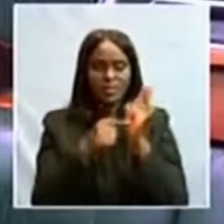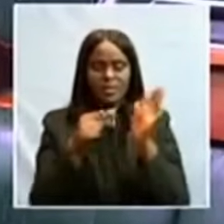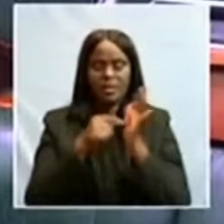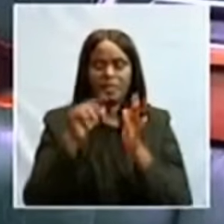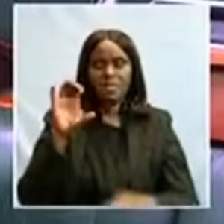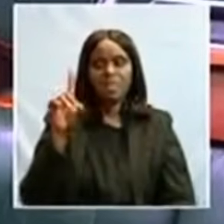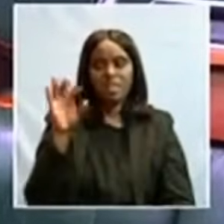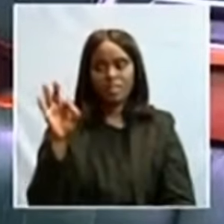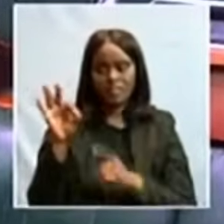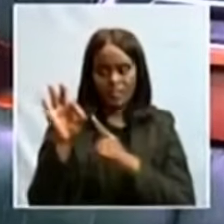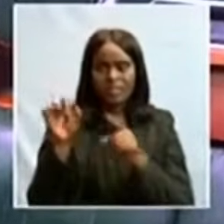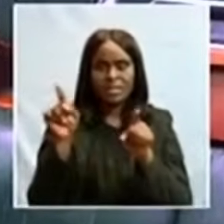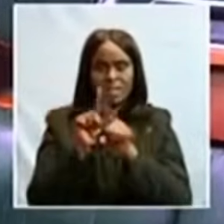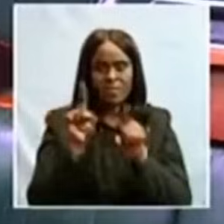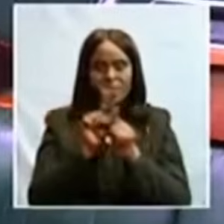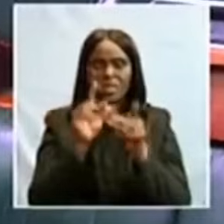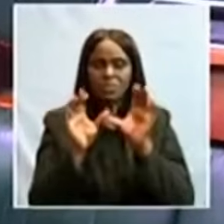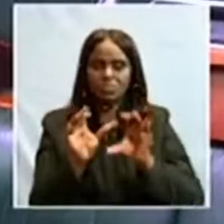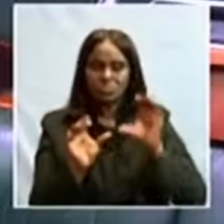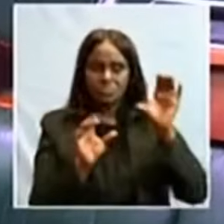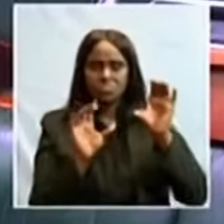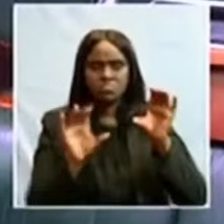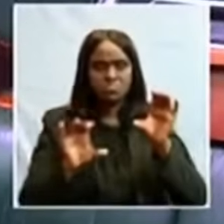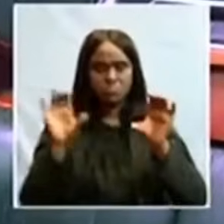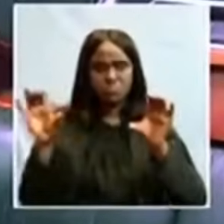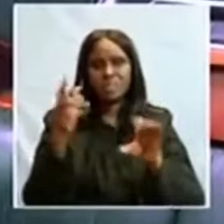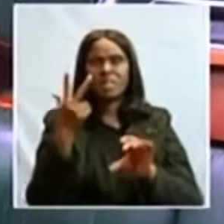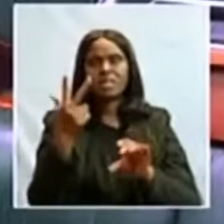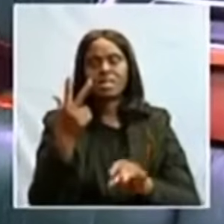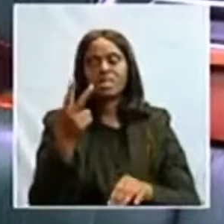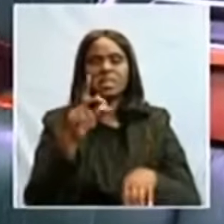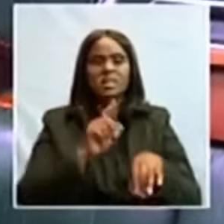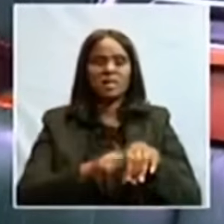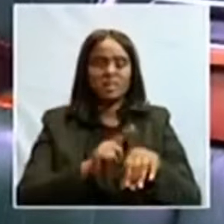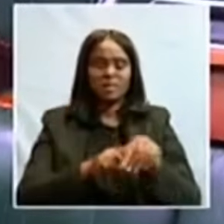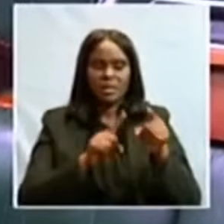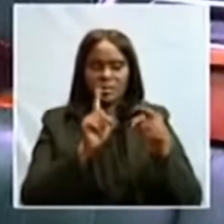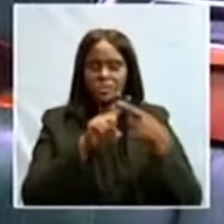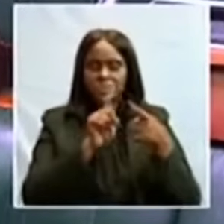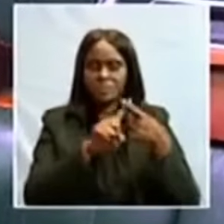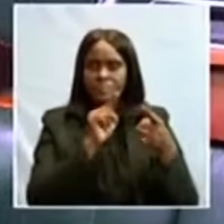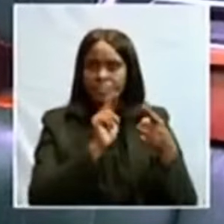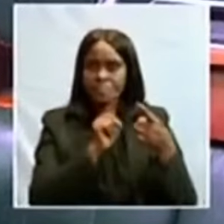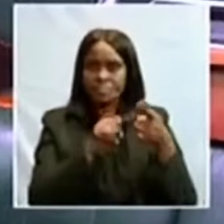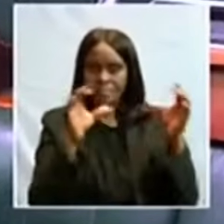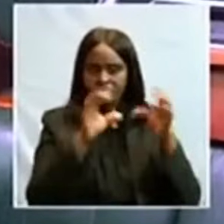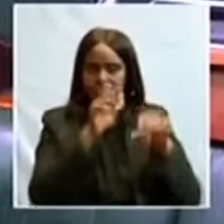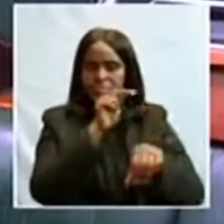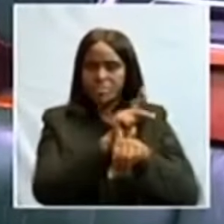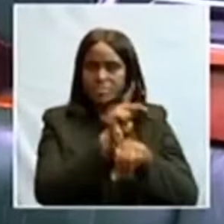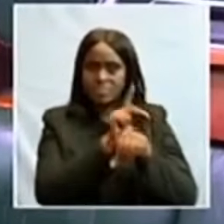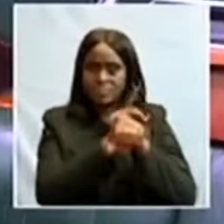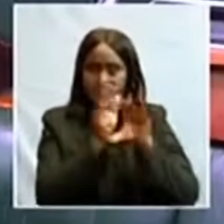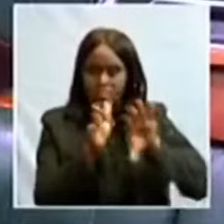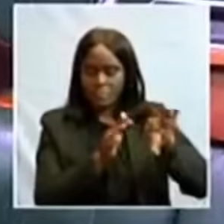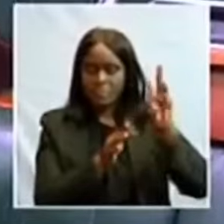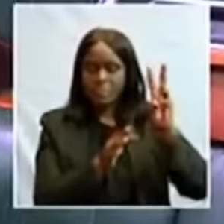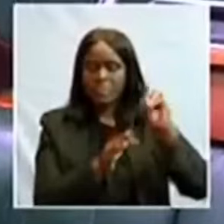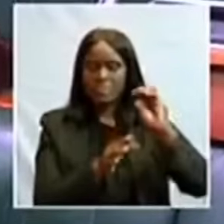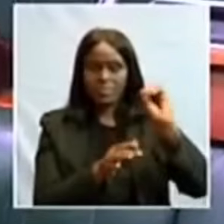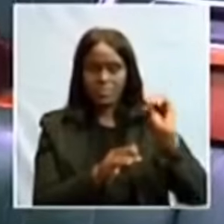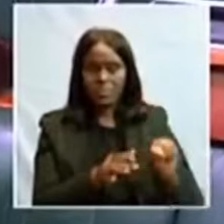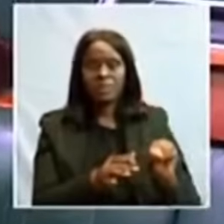CDF is allotted into 3 parts. That is, number 1, community projects,